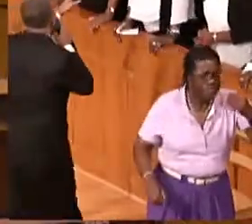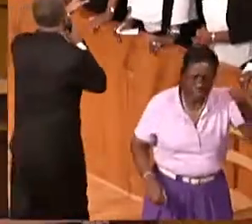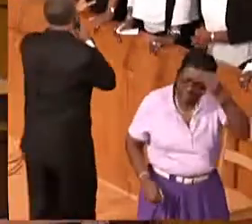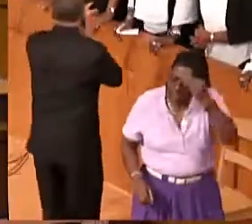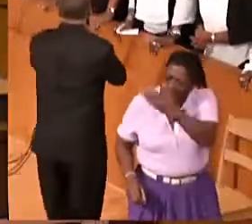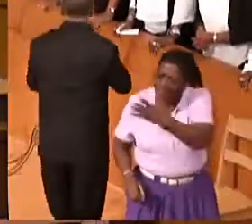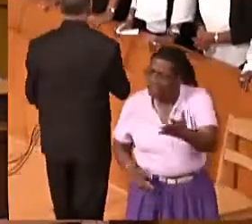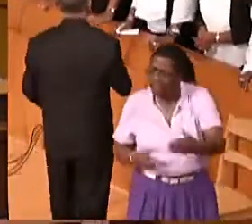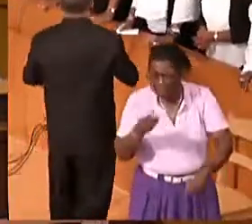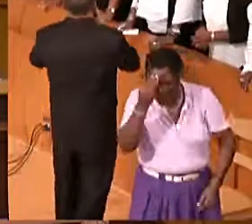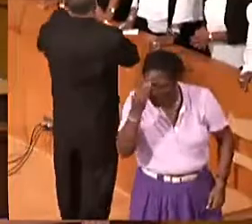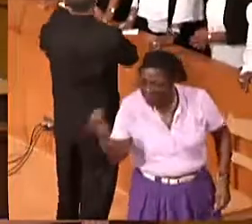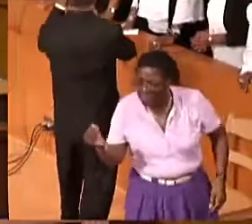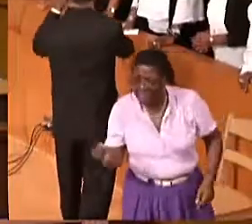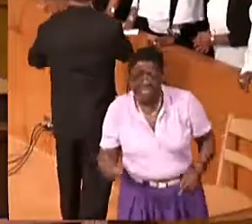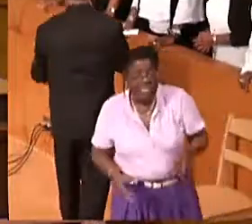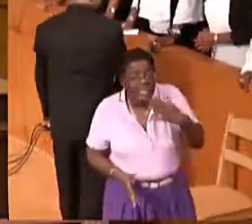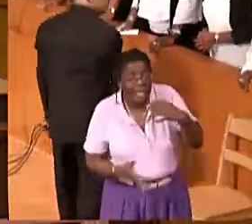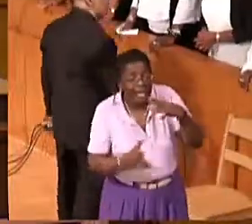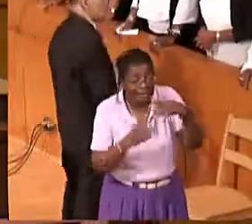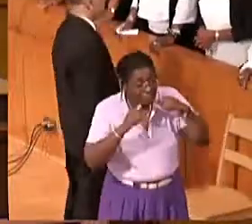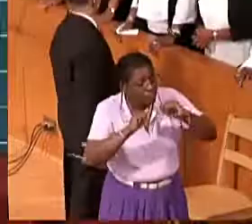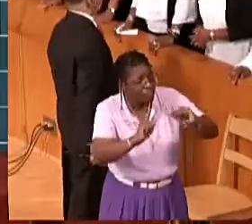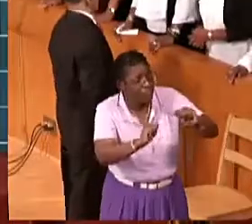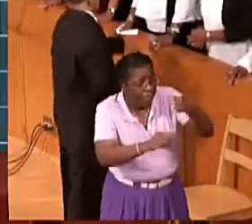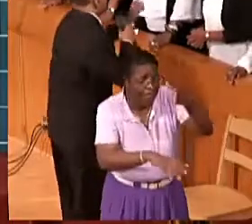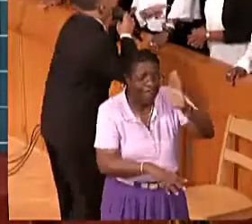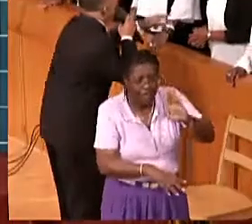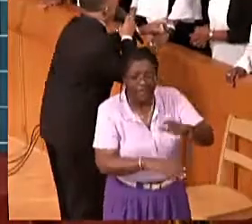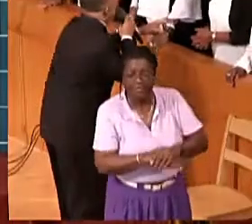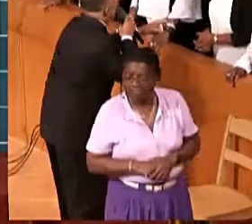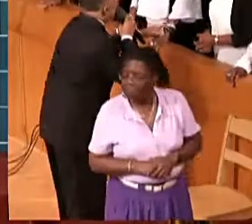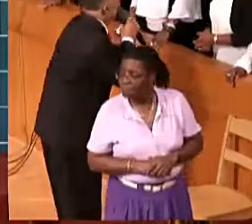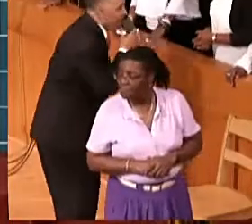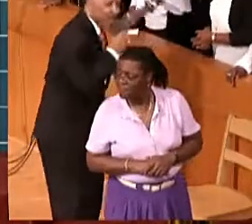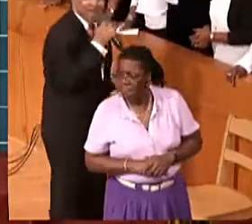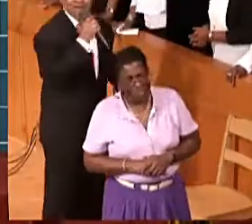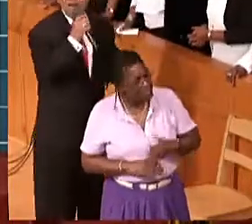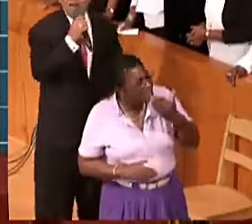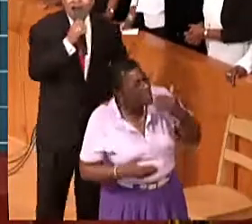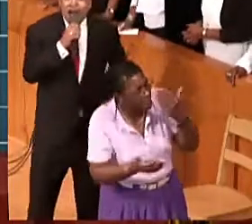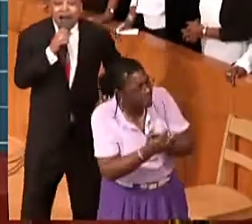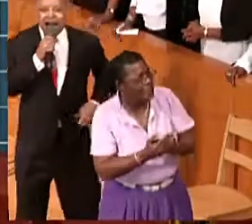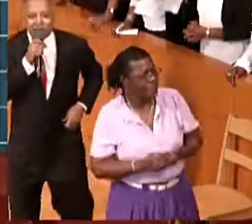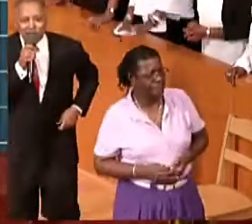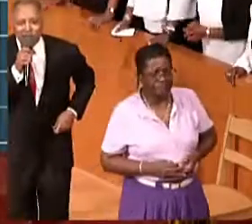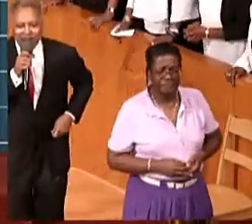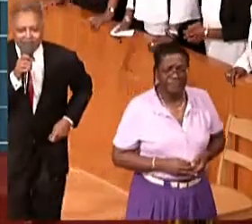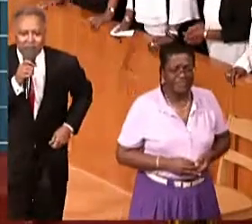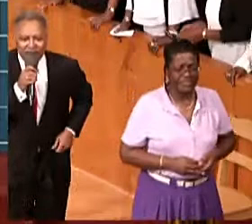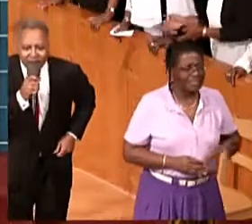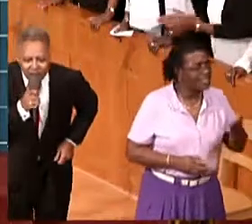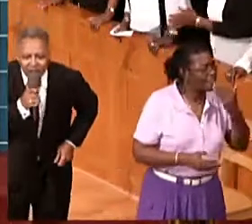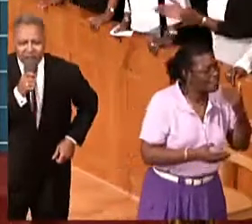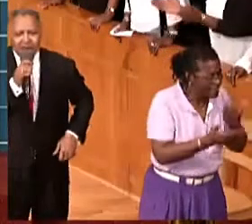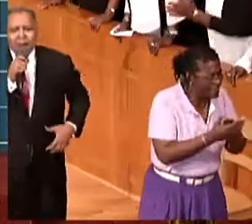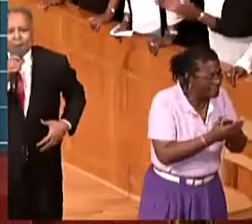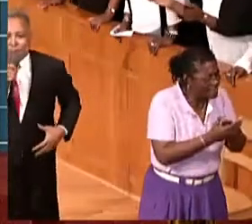I tried him and he has he been good? How good has he